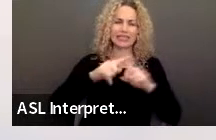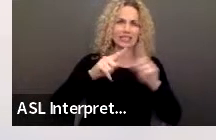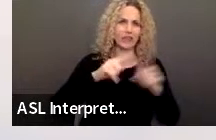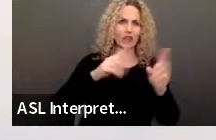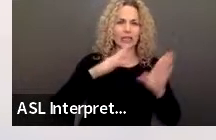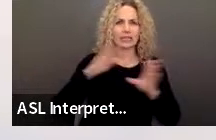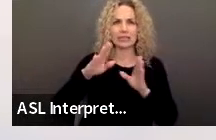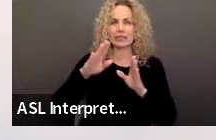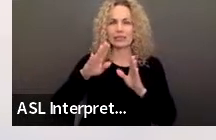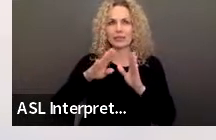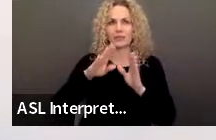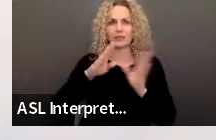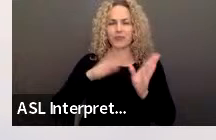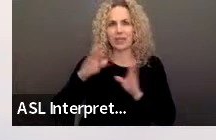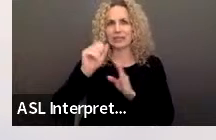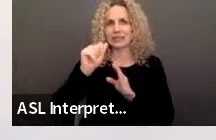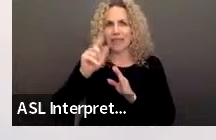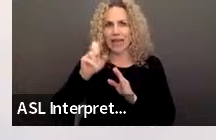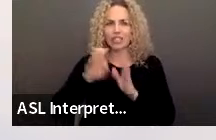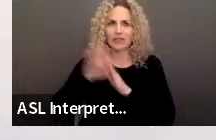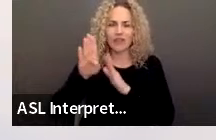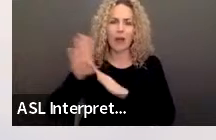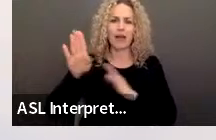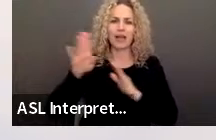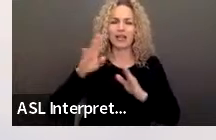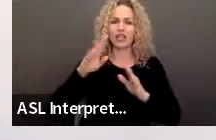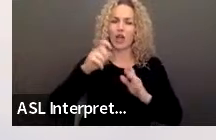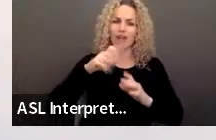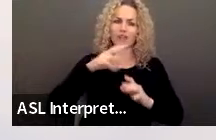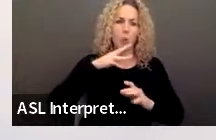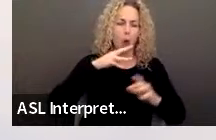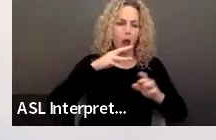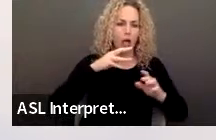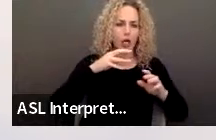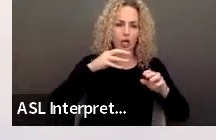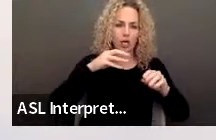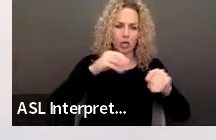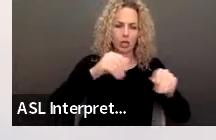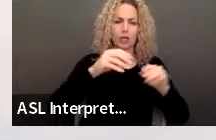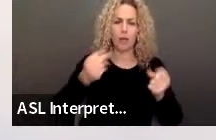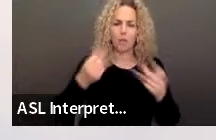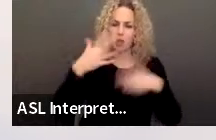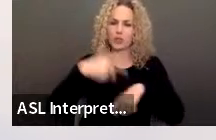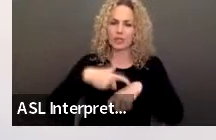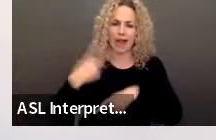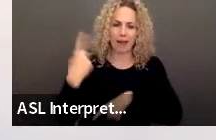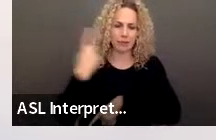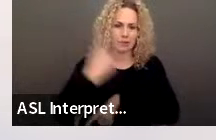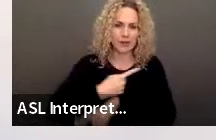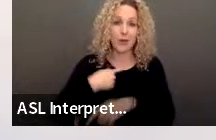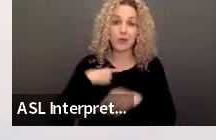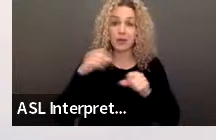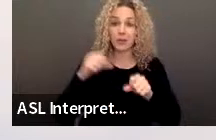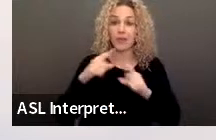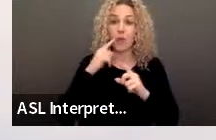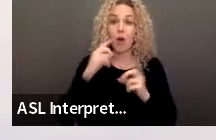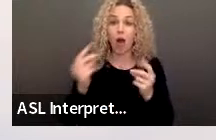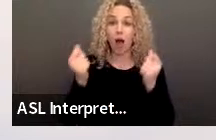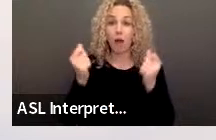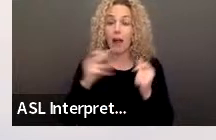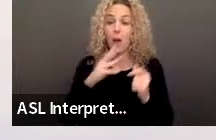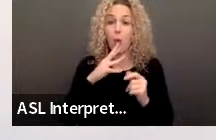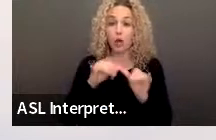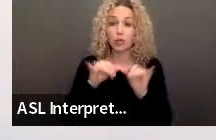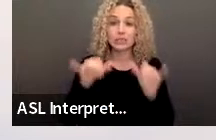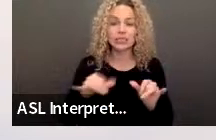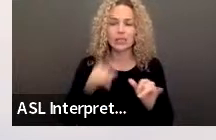of development, and they all require water multiple times a day. We do have the potential for an automatic watering system, but we don't